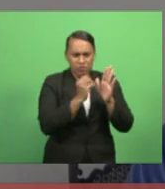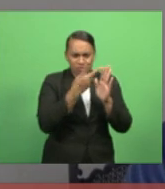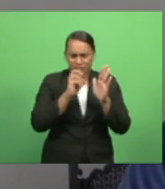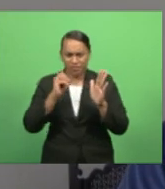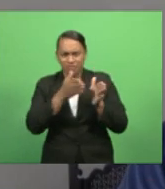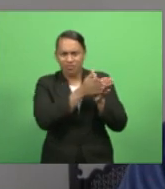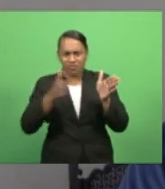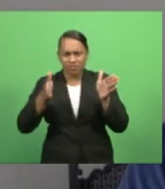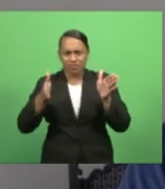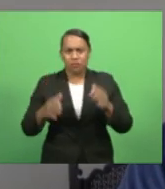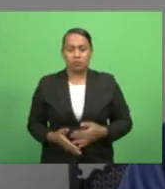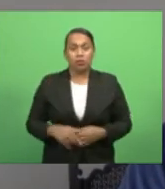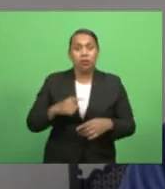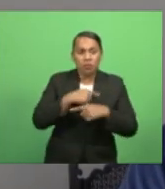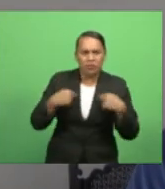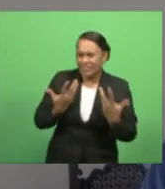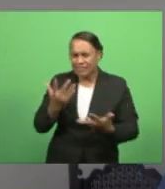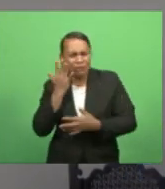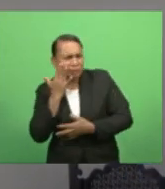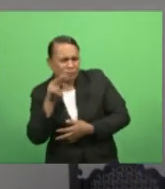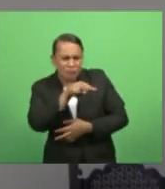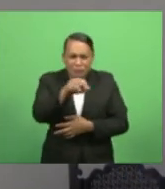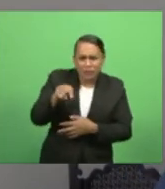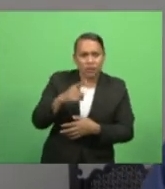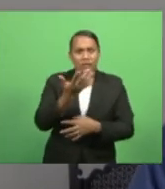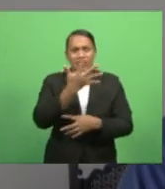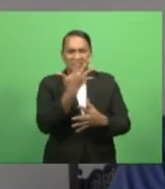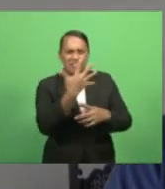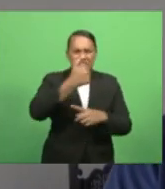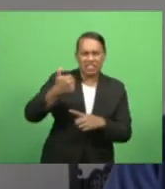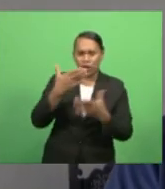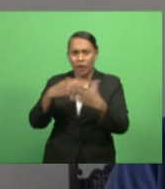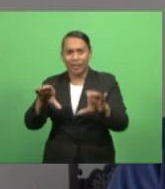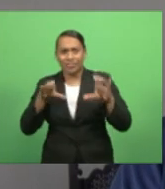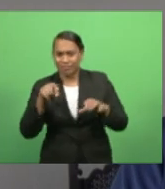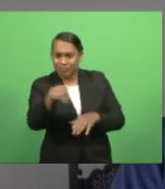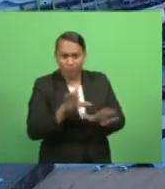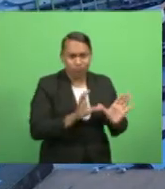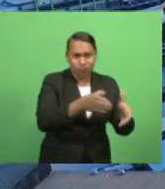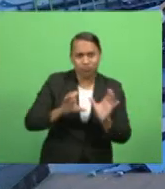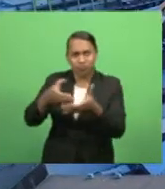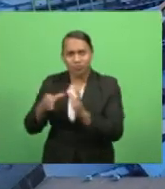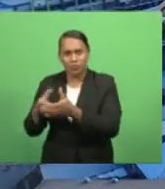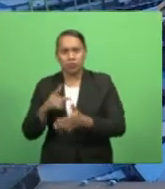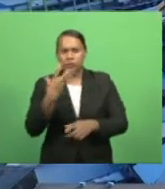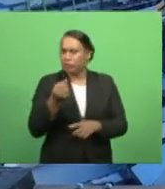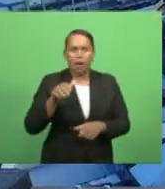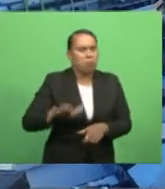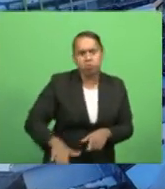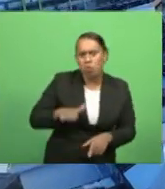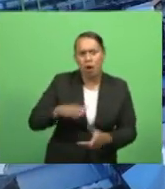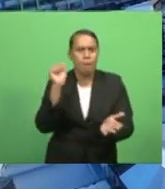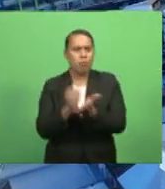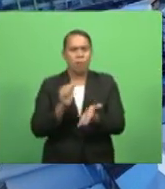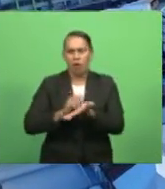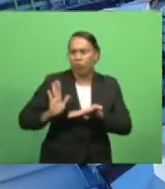roughly about 5 or 6 municipal councils, their rate collection is extremely poor, where they have collected just